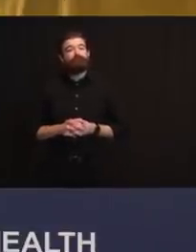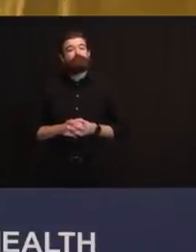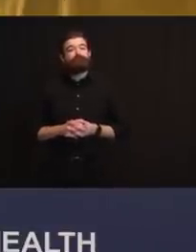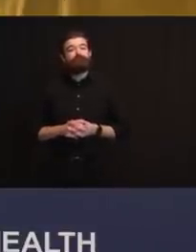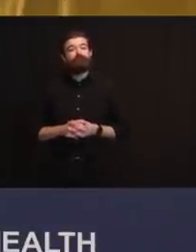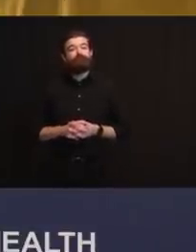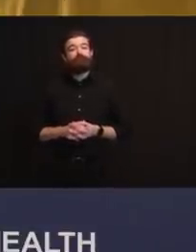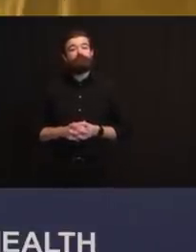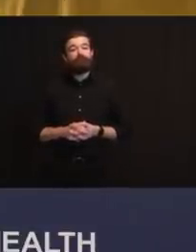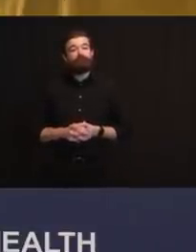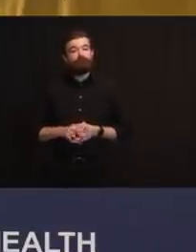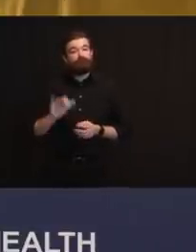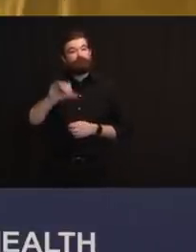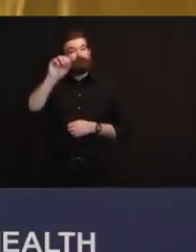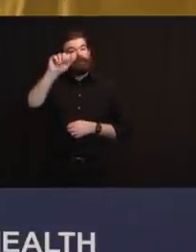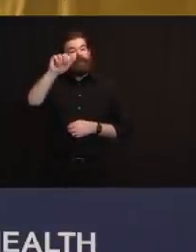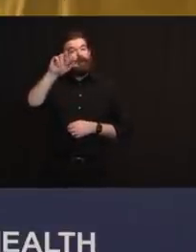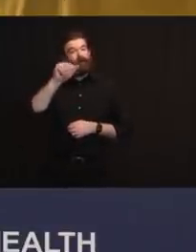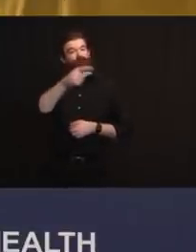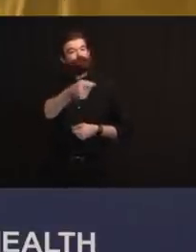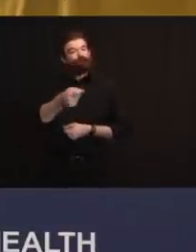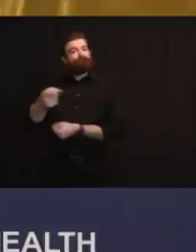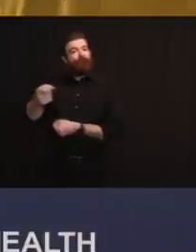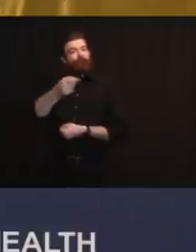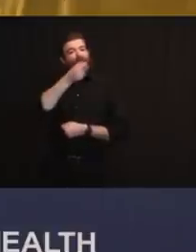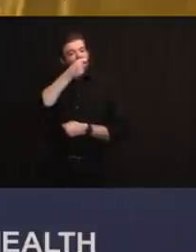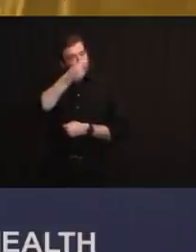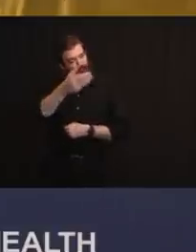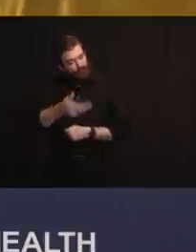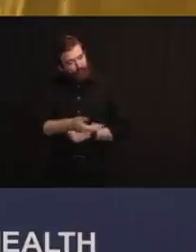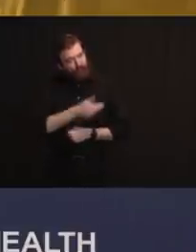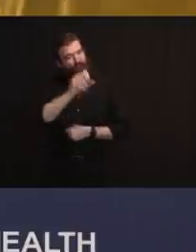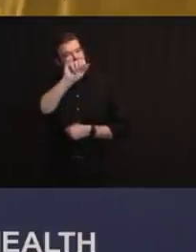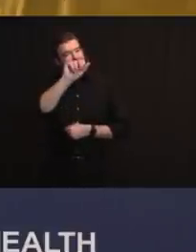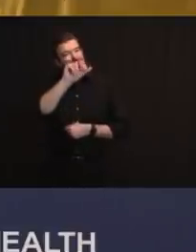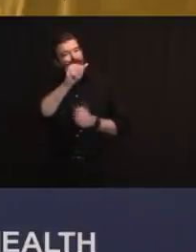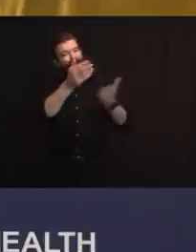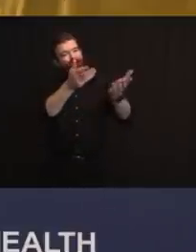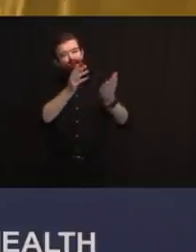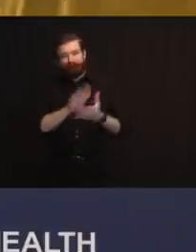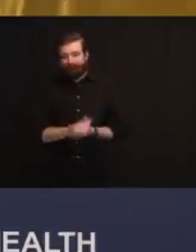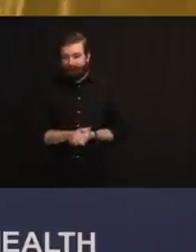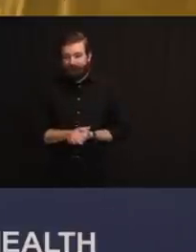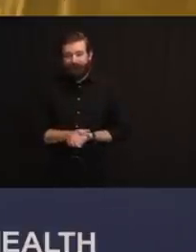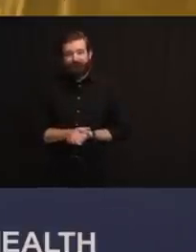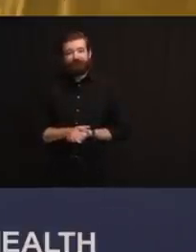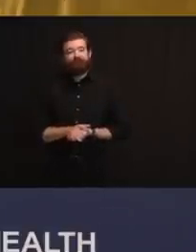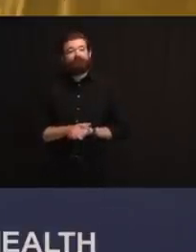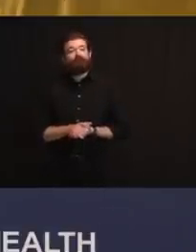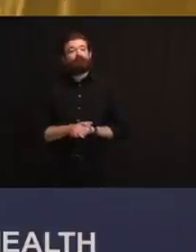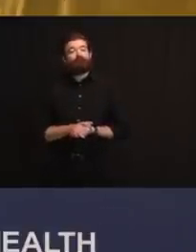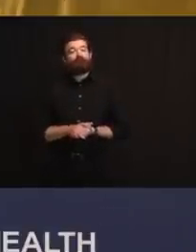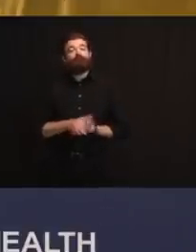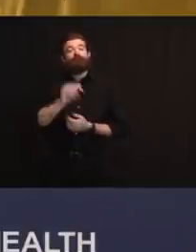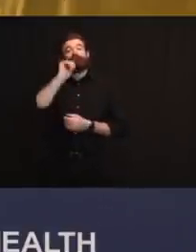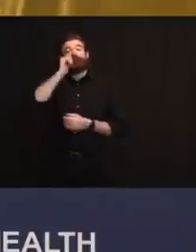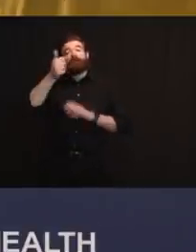Sarah, number one. Number two, we'll be with you virtually tomorrow and Sunday. We're going to be a little bit earlier on